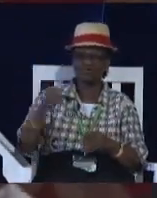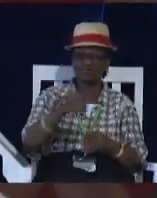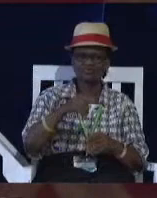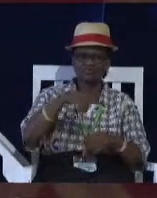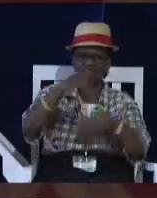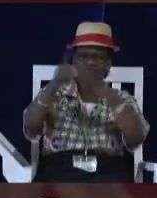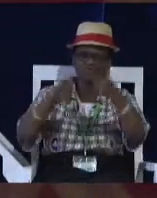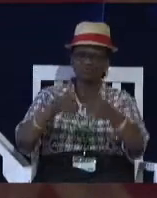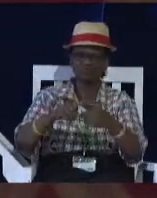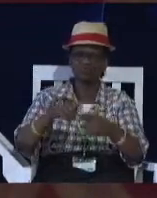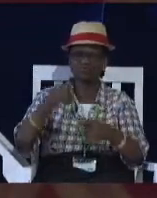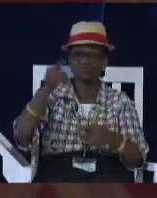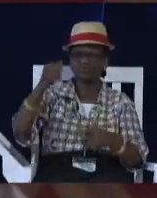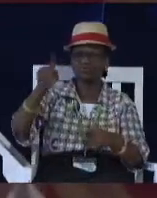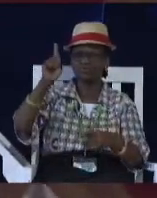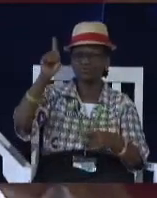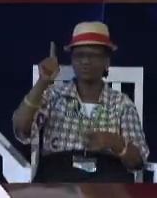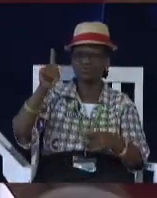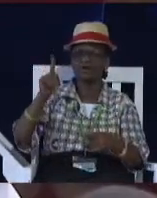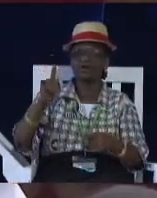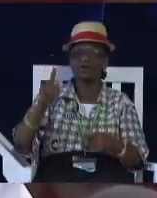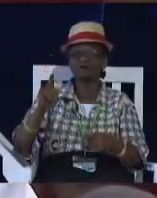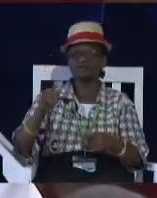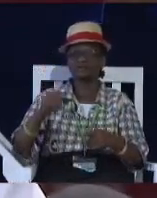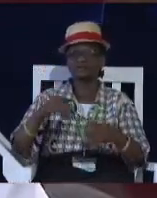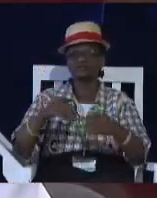you. Choir, please continue.